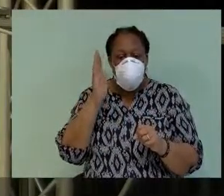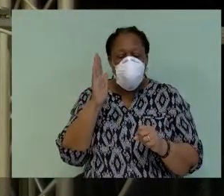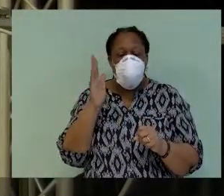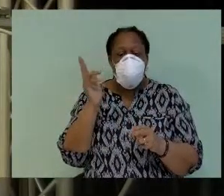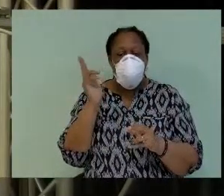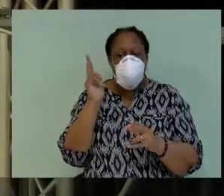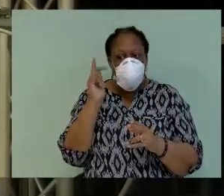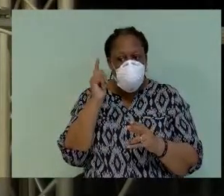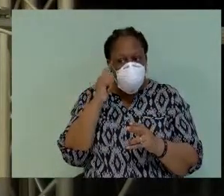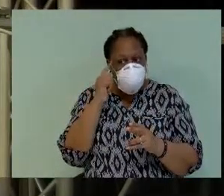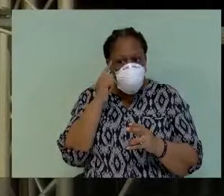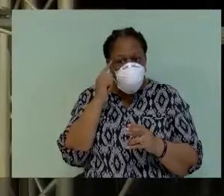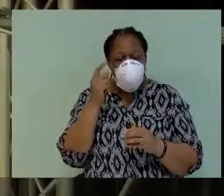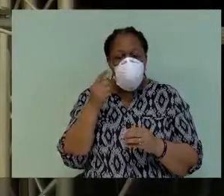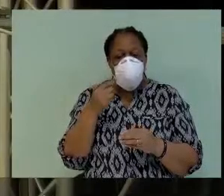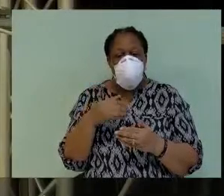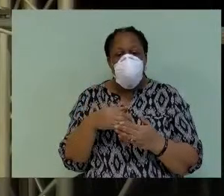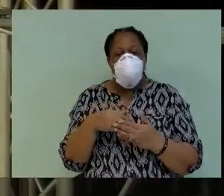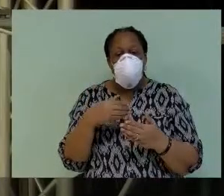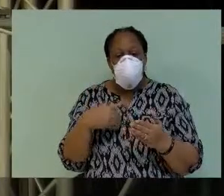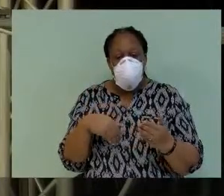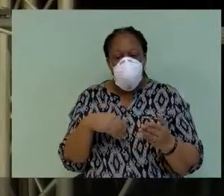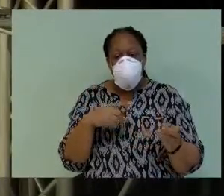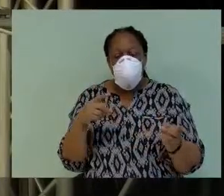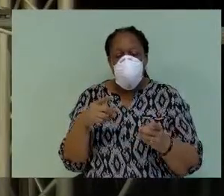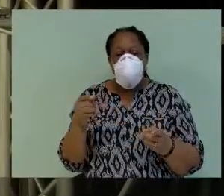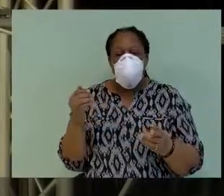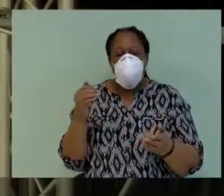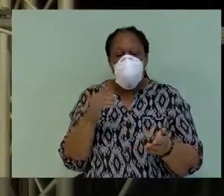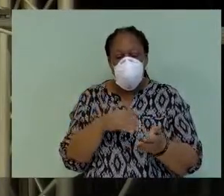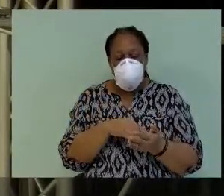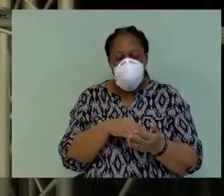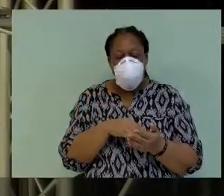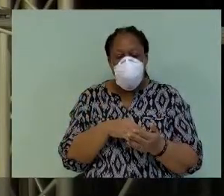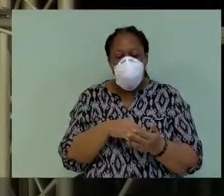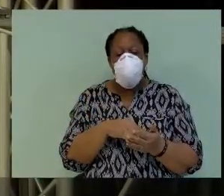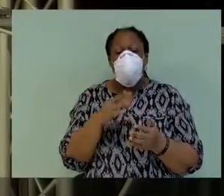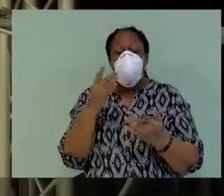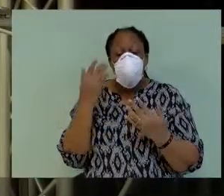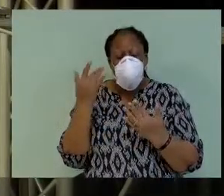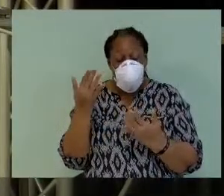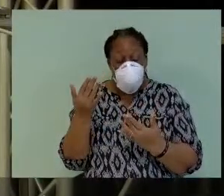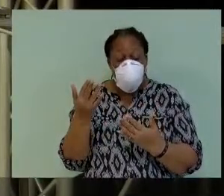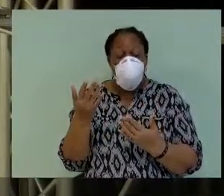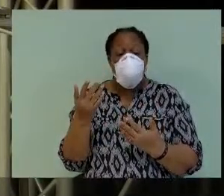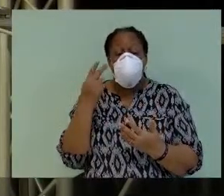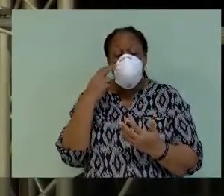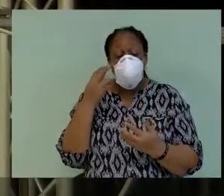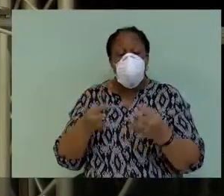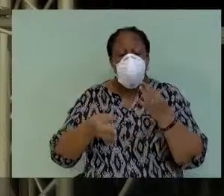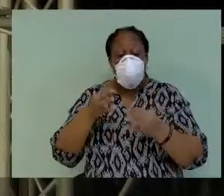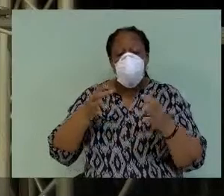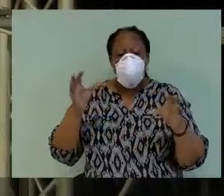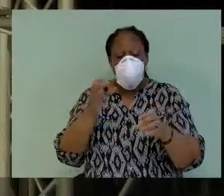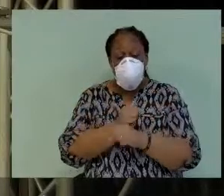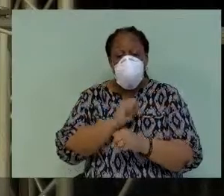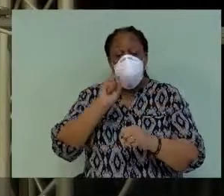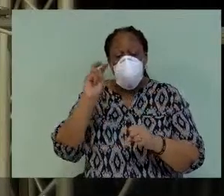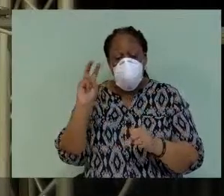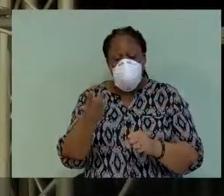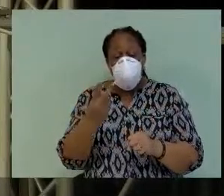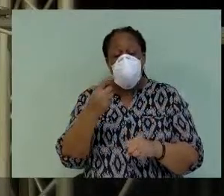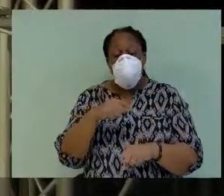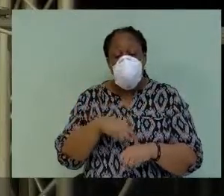a well-informed stance to the resumption of all sporting and recreational facilities. We cannot